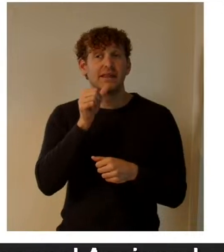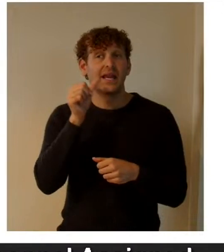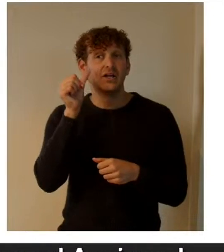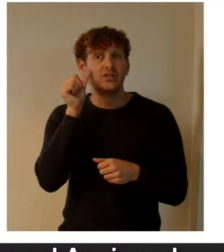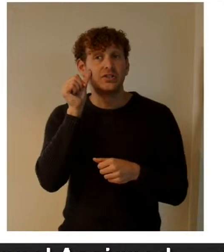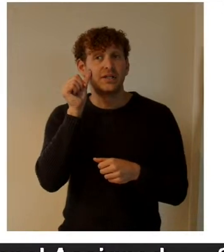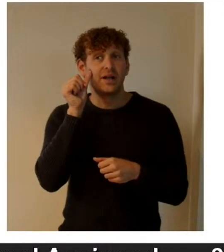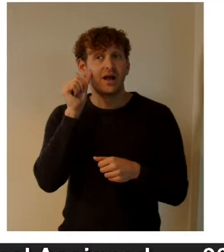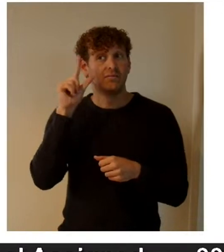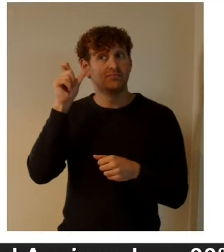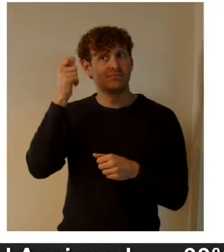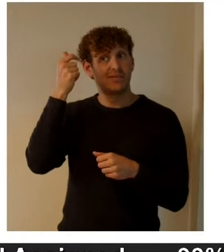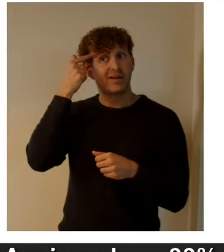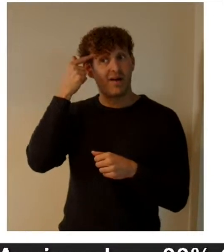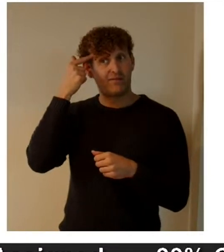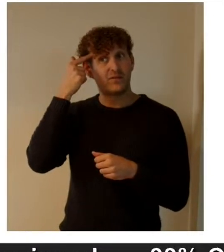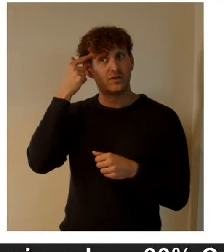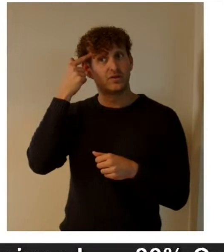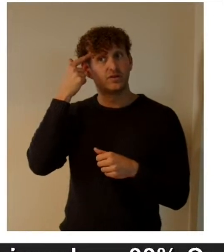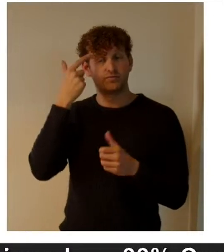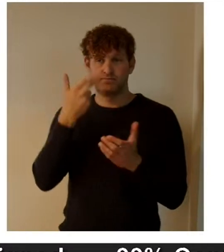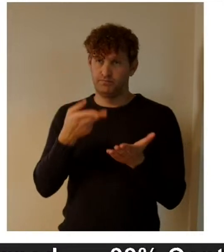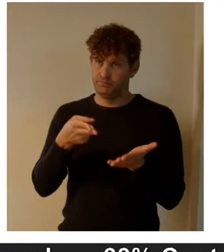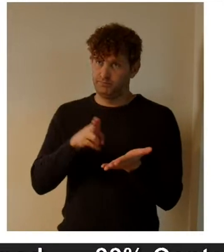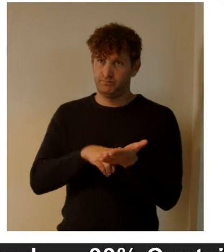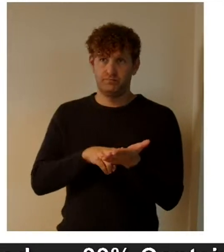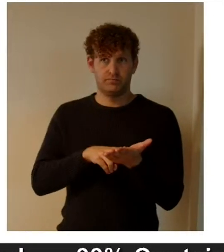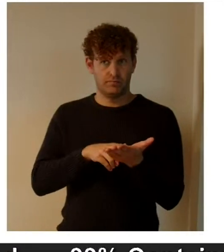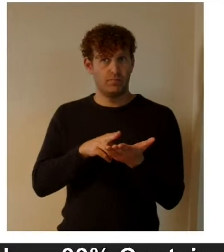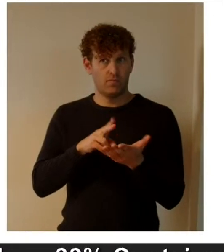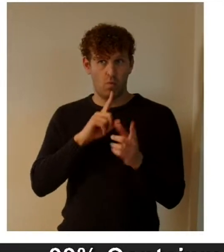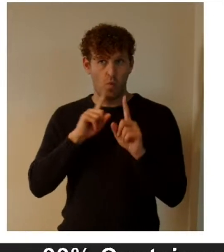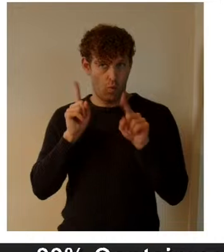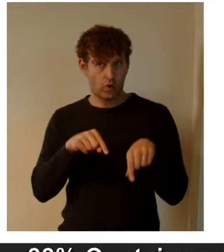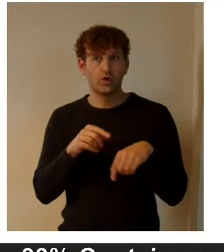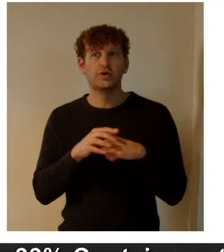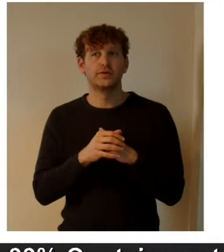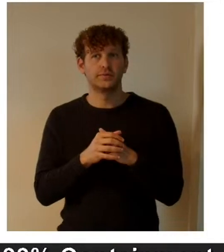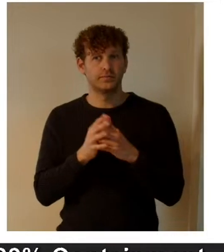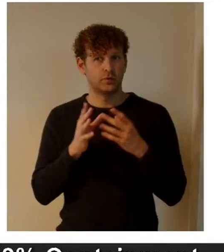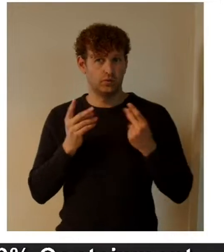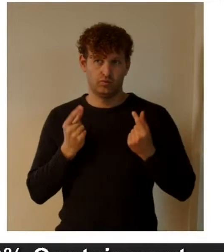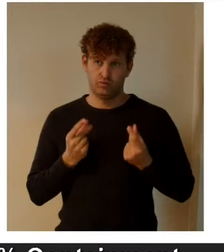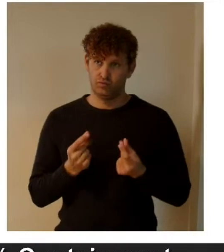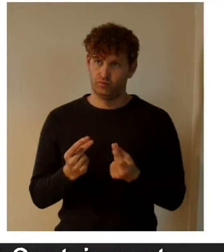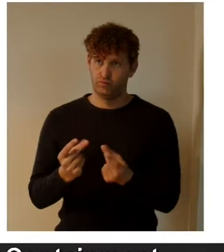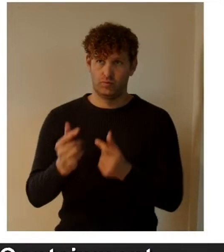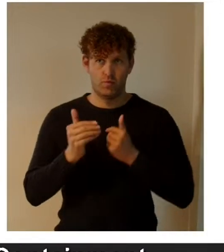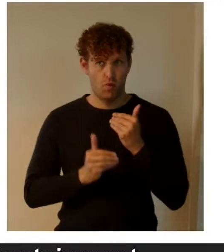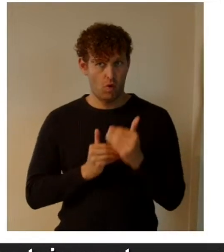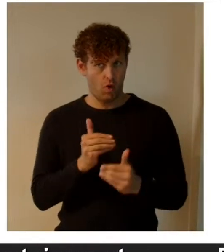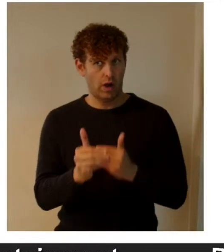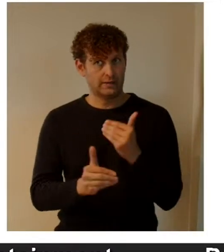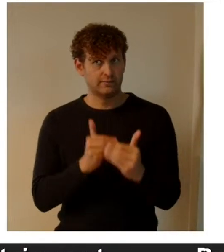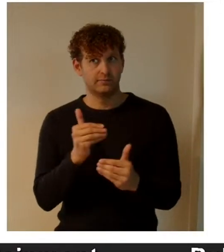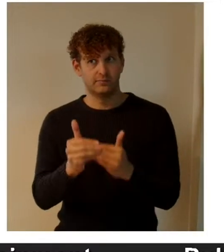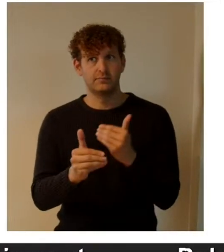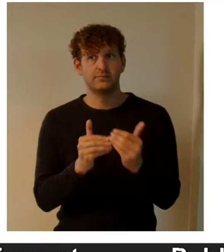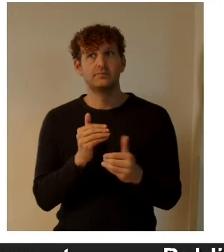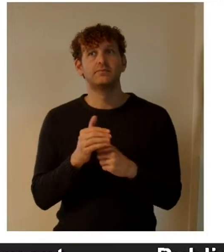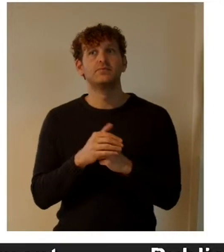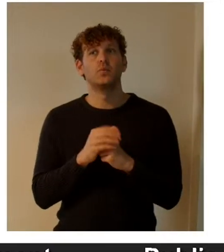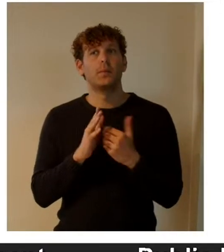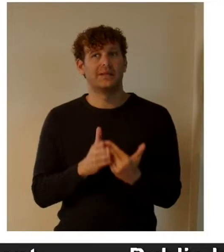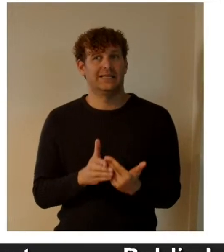governor issued an executive order to streamline this rebuilding process. The executive order is going to make rebuilding homes easier by cutting red